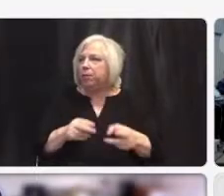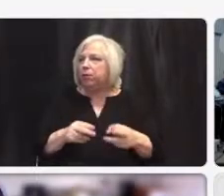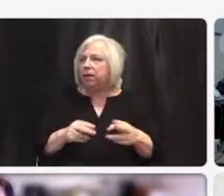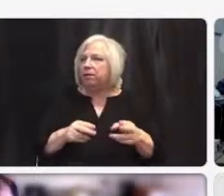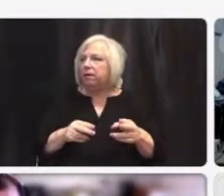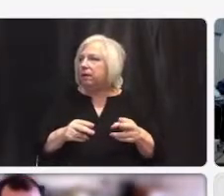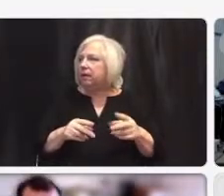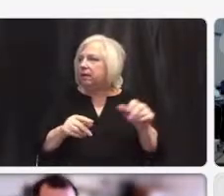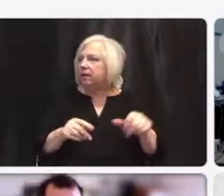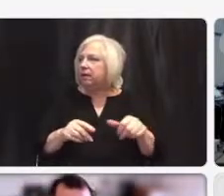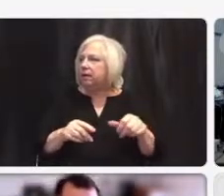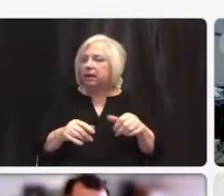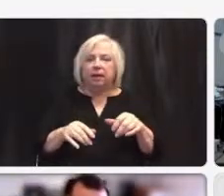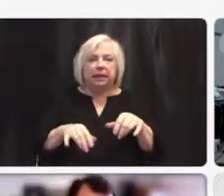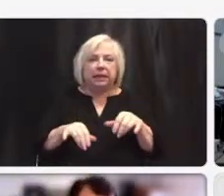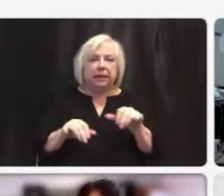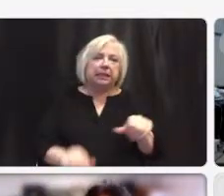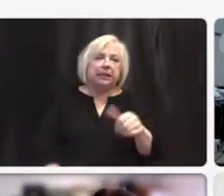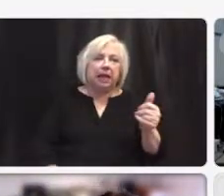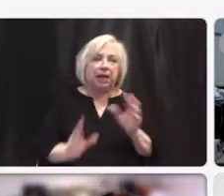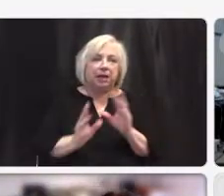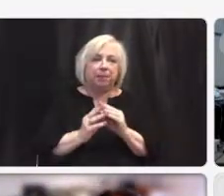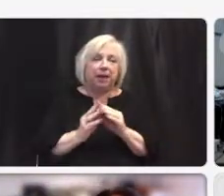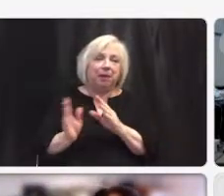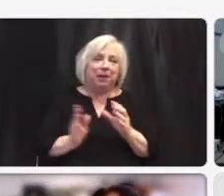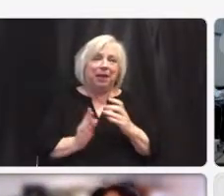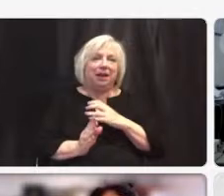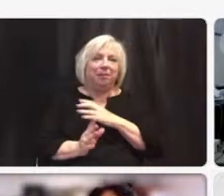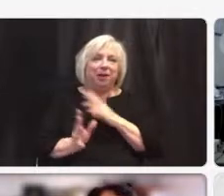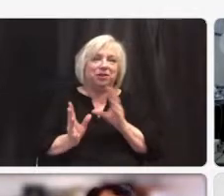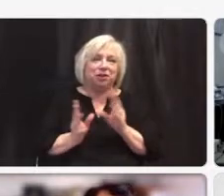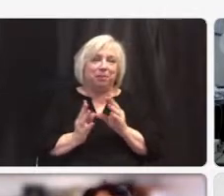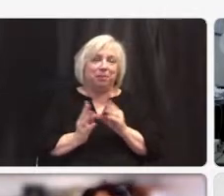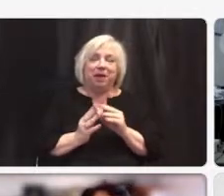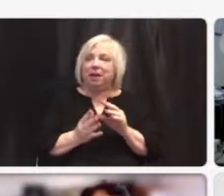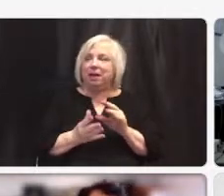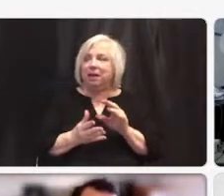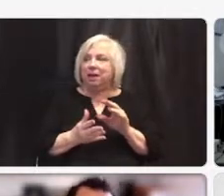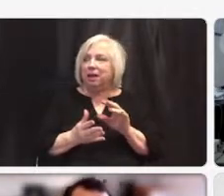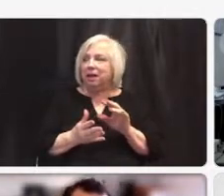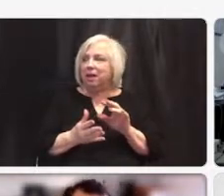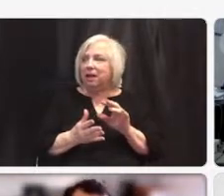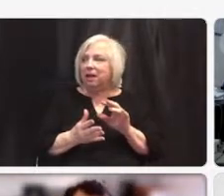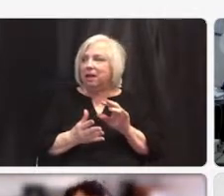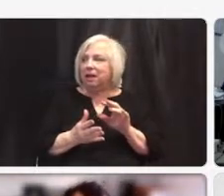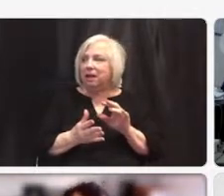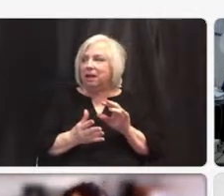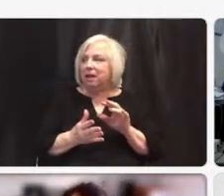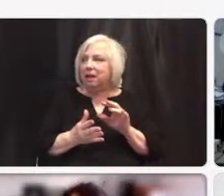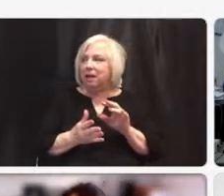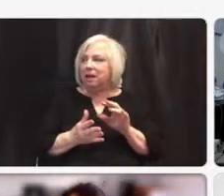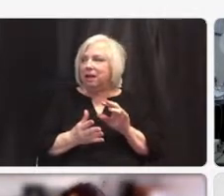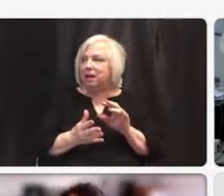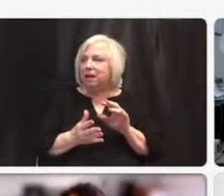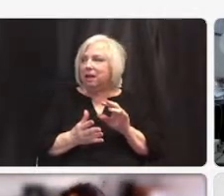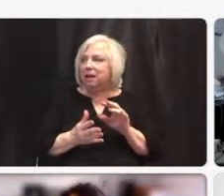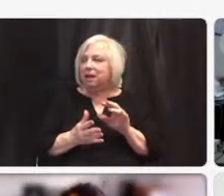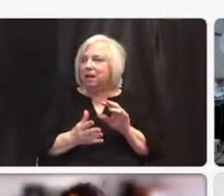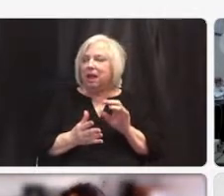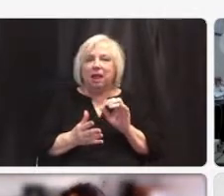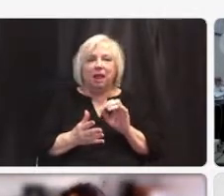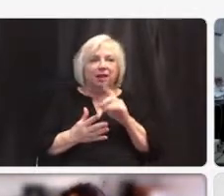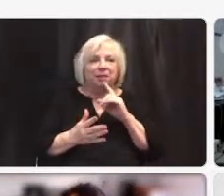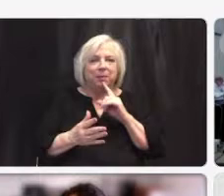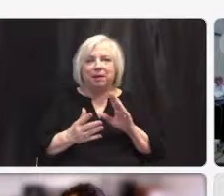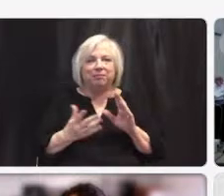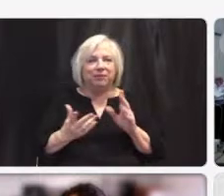yet another meeting, a planning commission meeting that has been virtually completely hijacked by the short-term